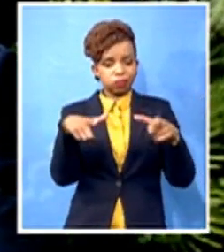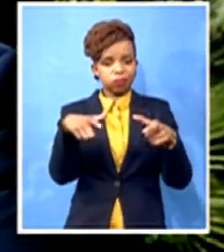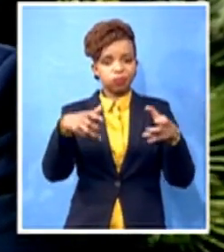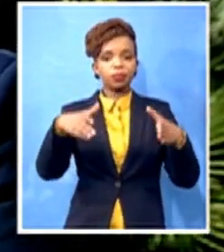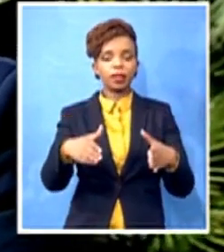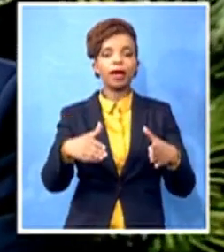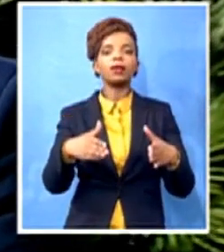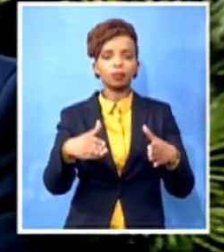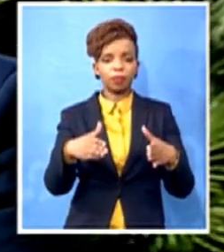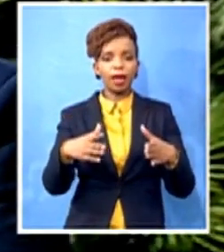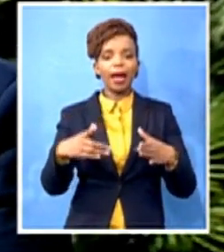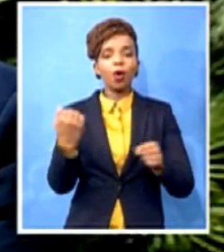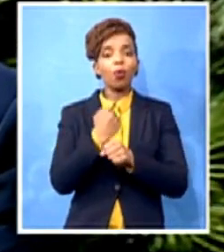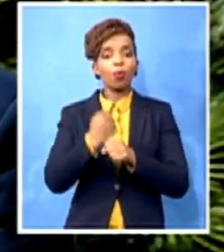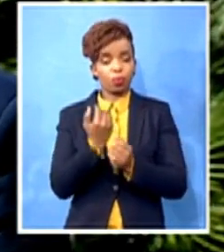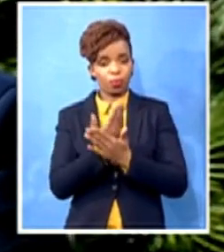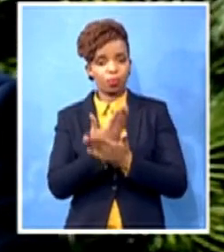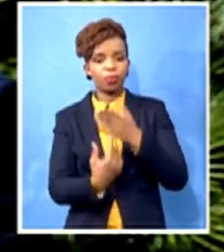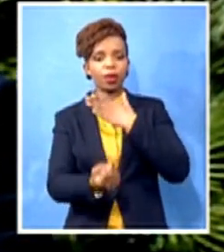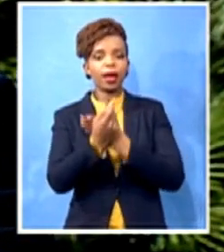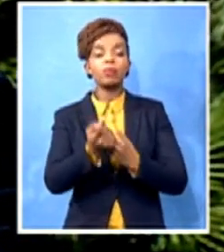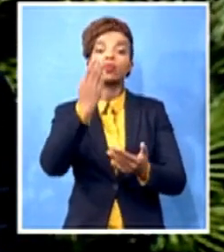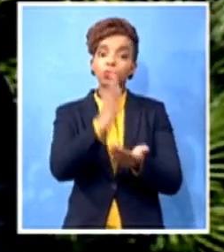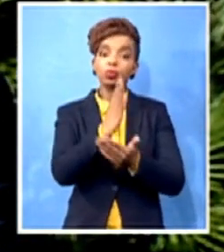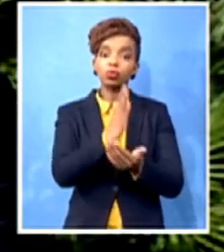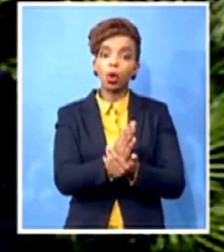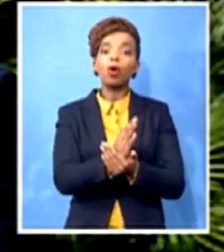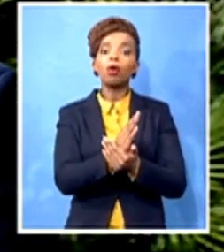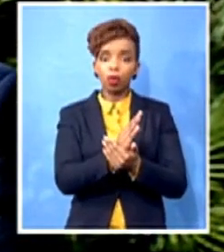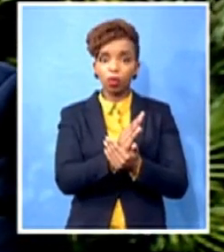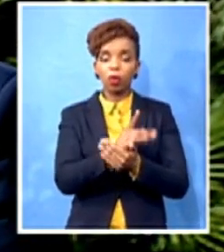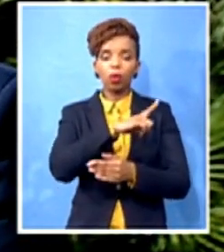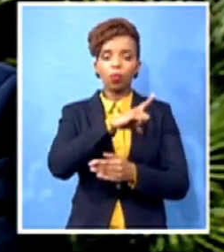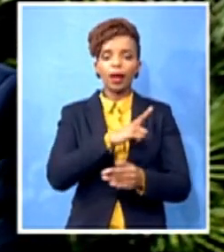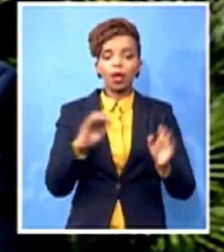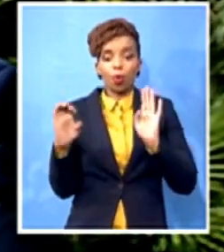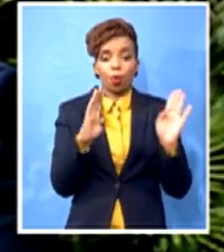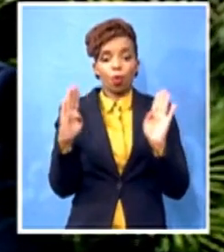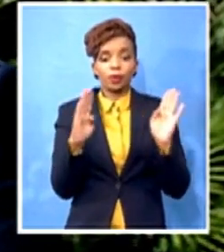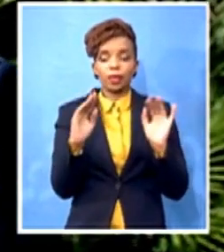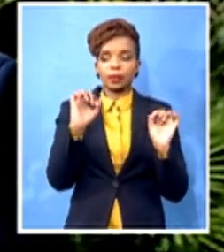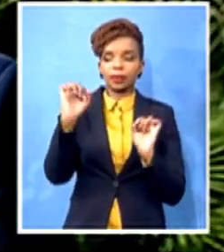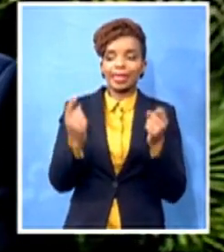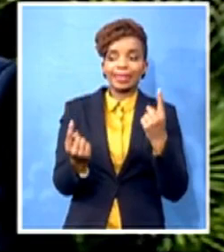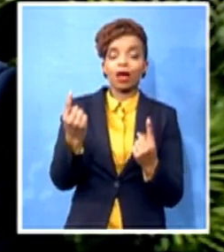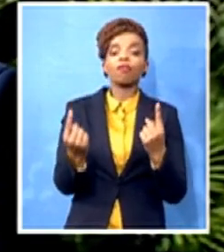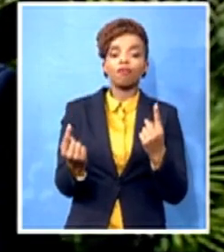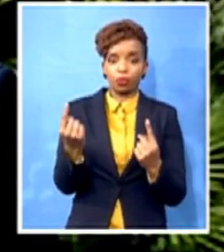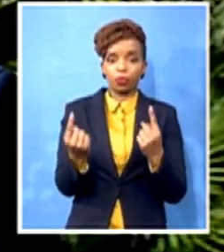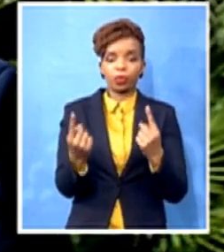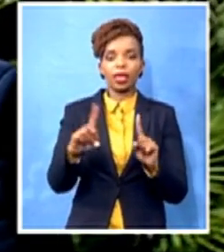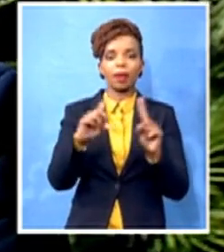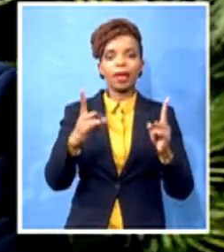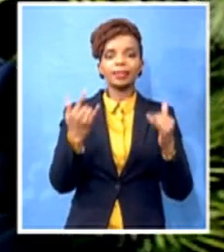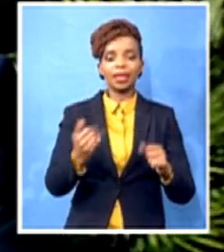doubtful conduct and intentions, but I think the time for that is now over. You have this council